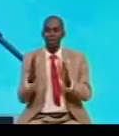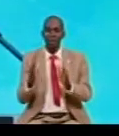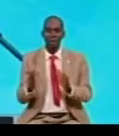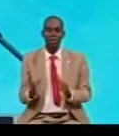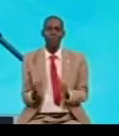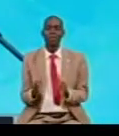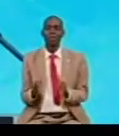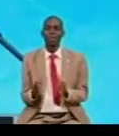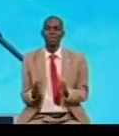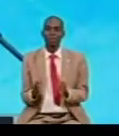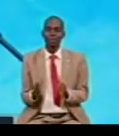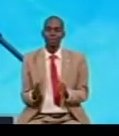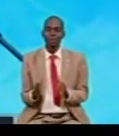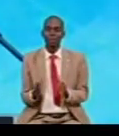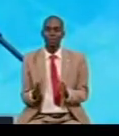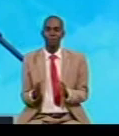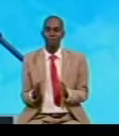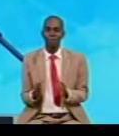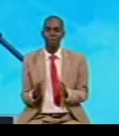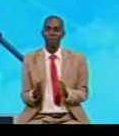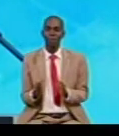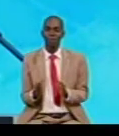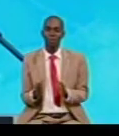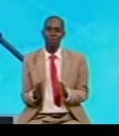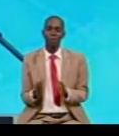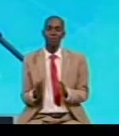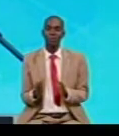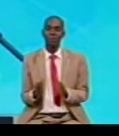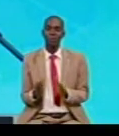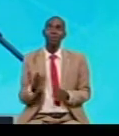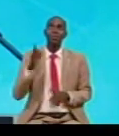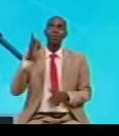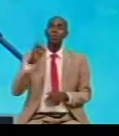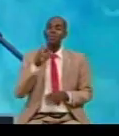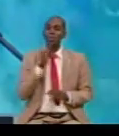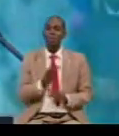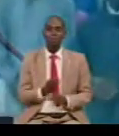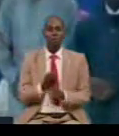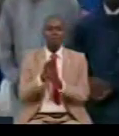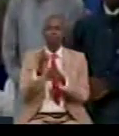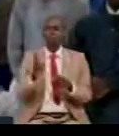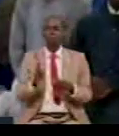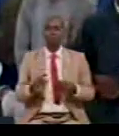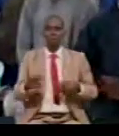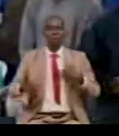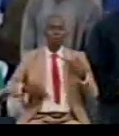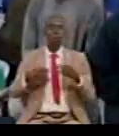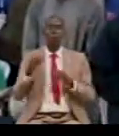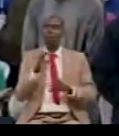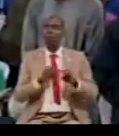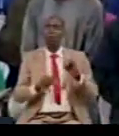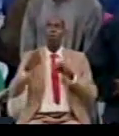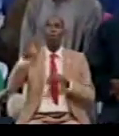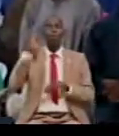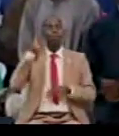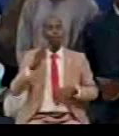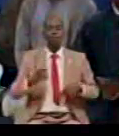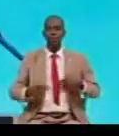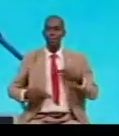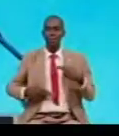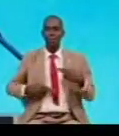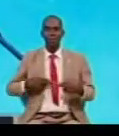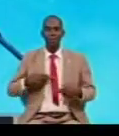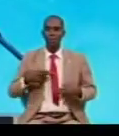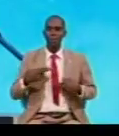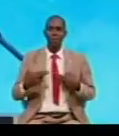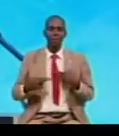Redeemer, he is faithful to revive. Oh, he will revive.